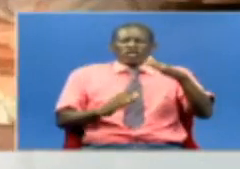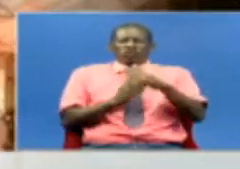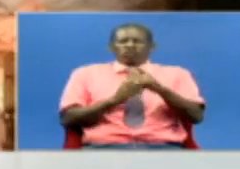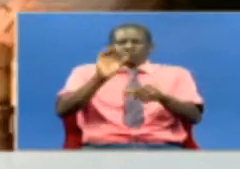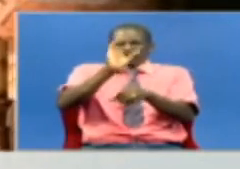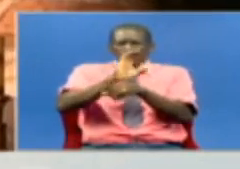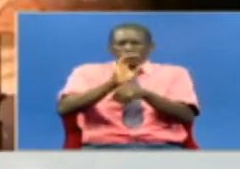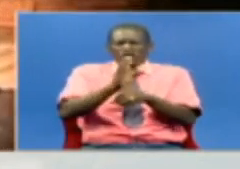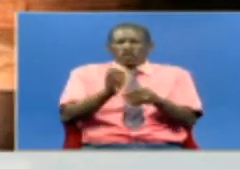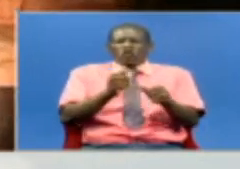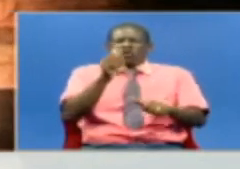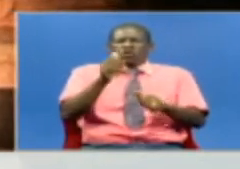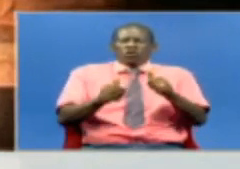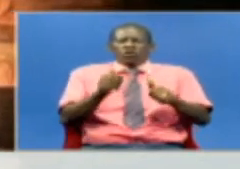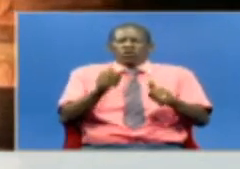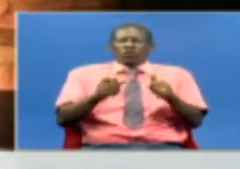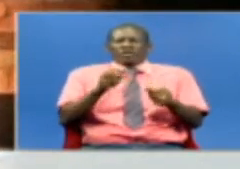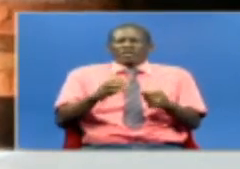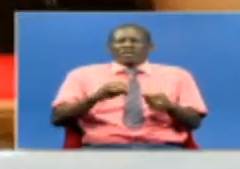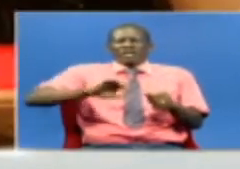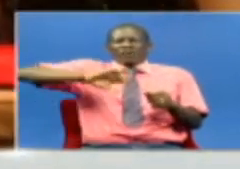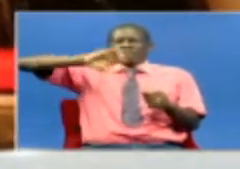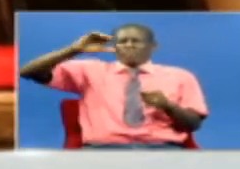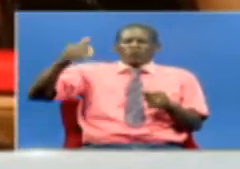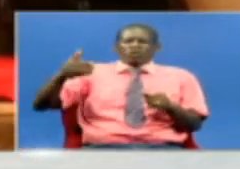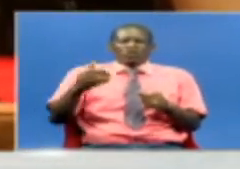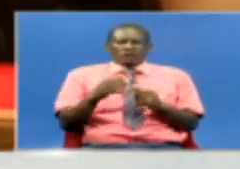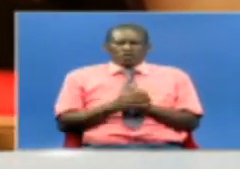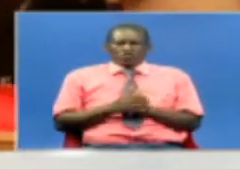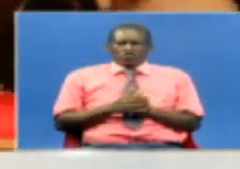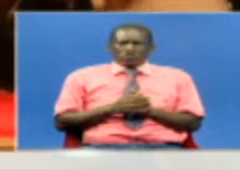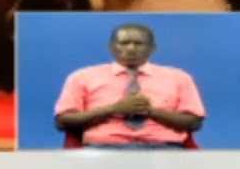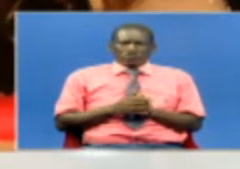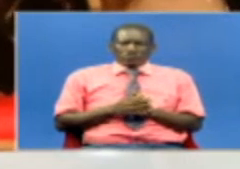church, which is a mountain.